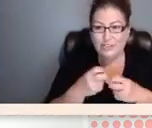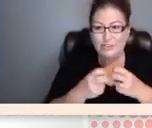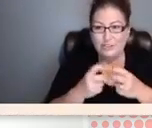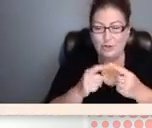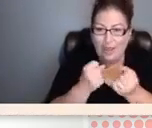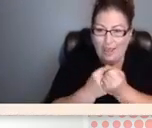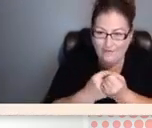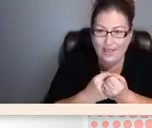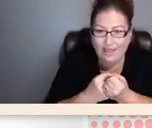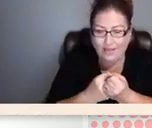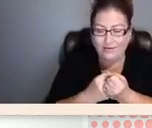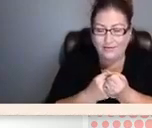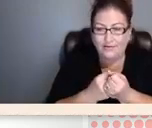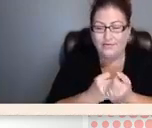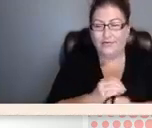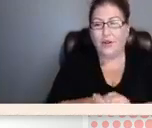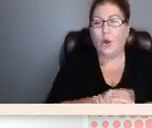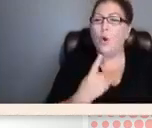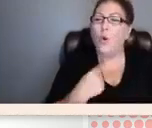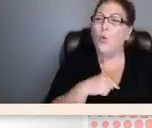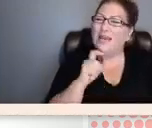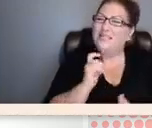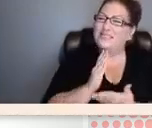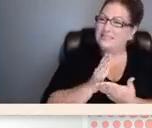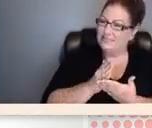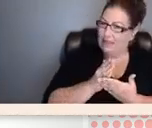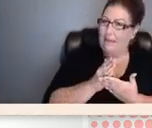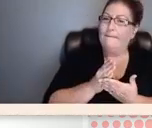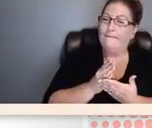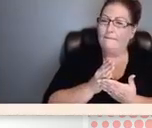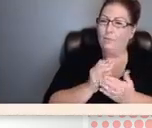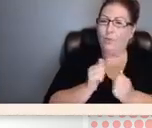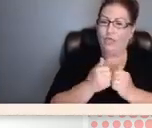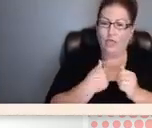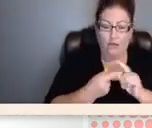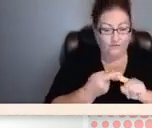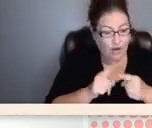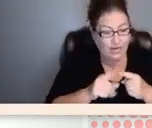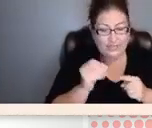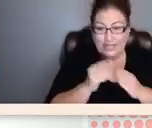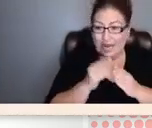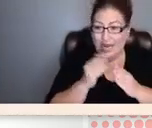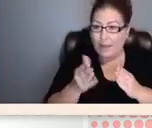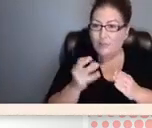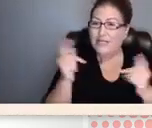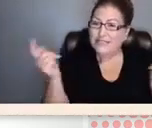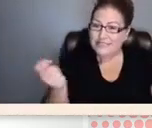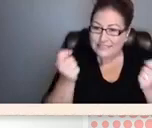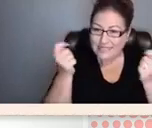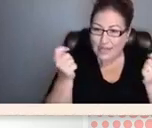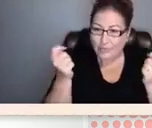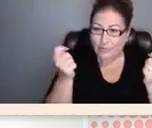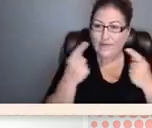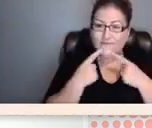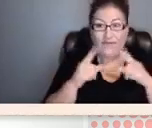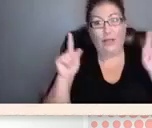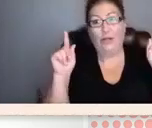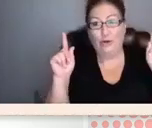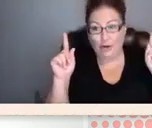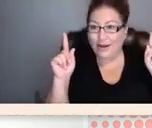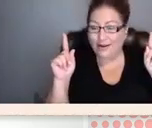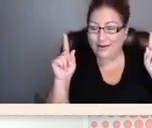for. We need to stop with our friends and neighbors and celebrate victories along